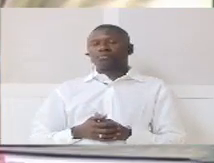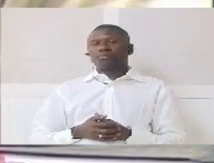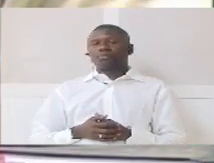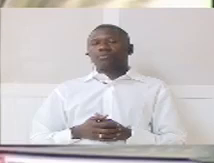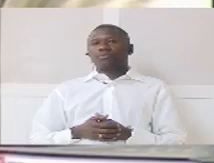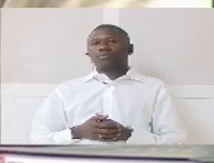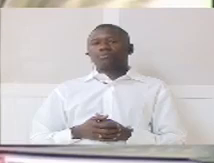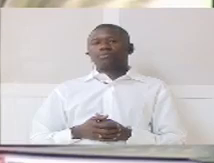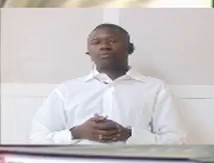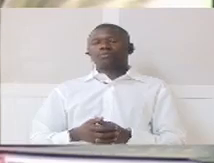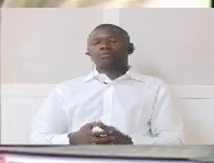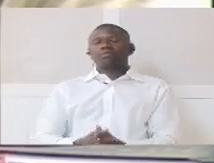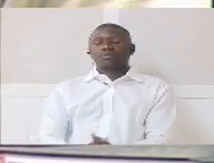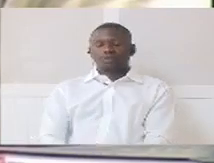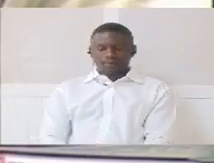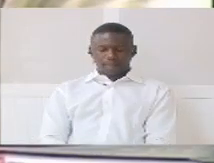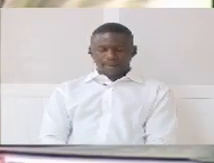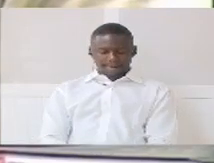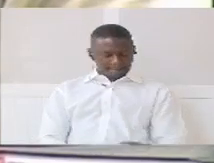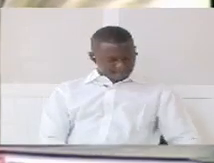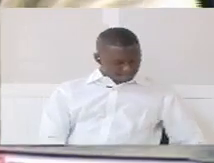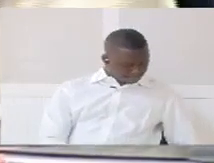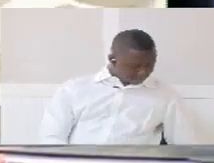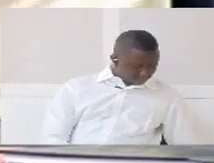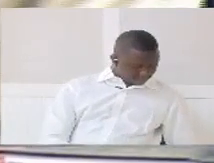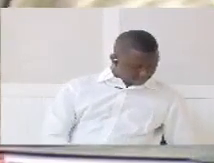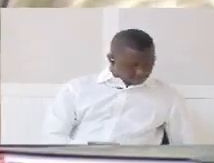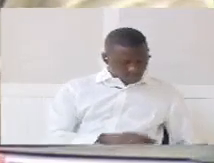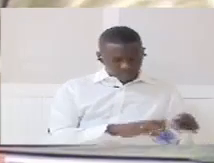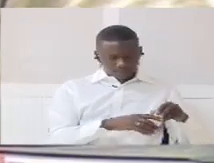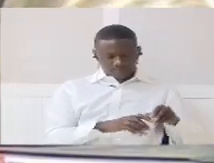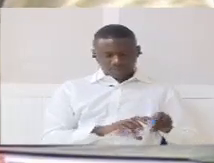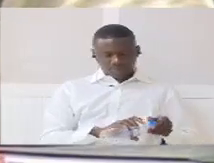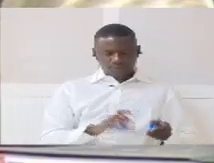is done by the men, and the whole preparation is done by the men.